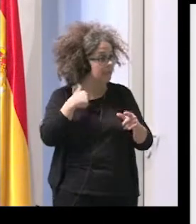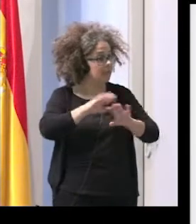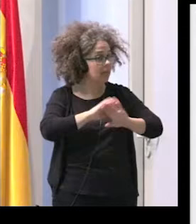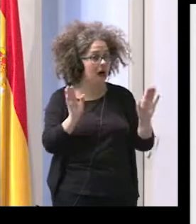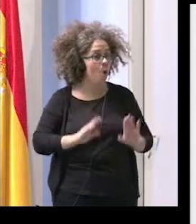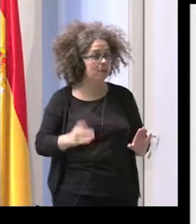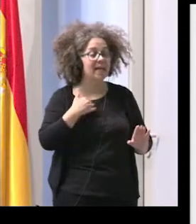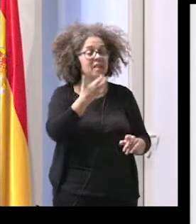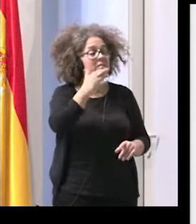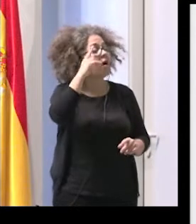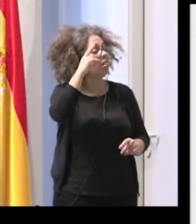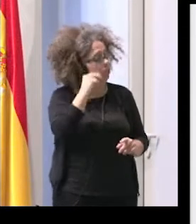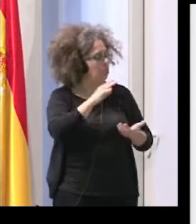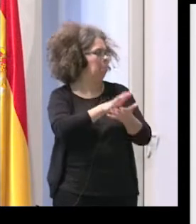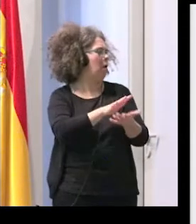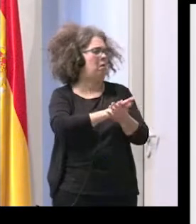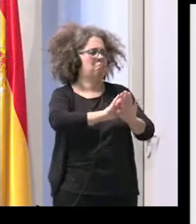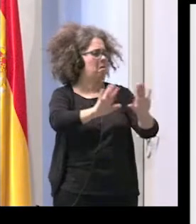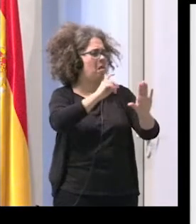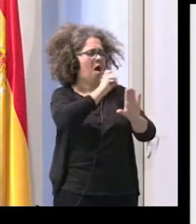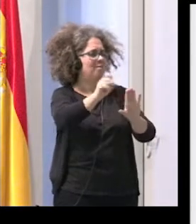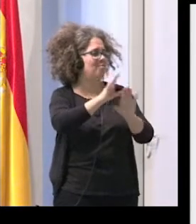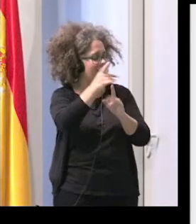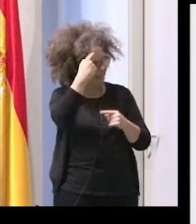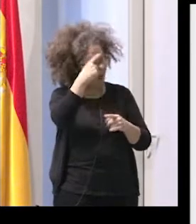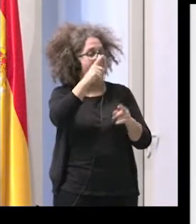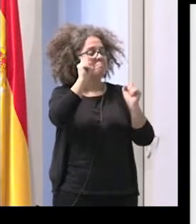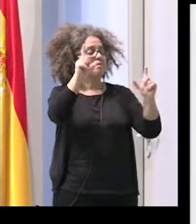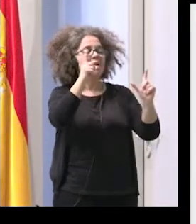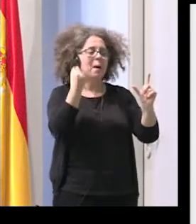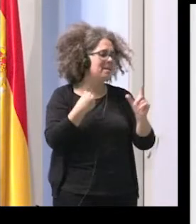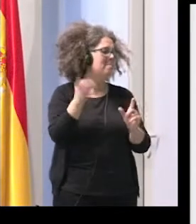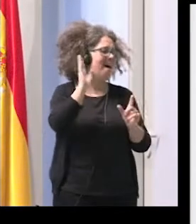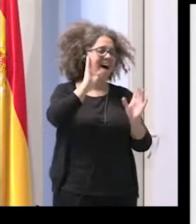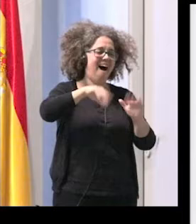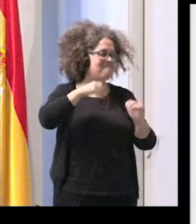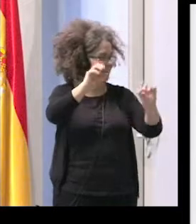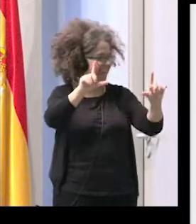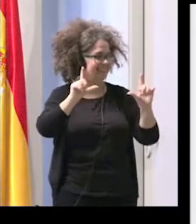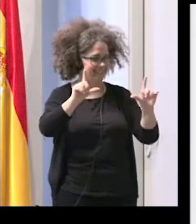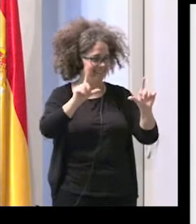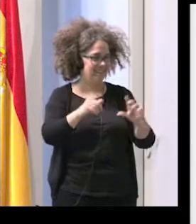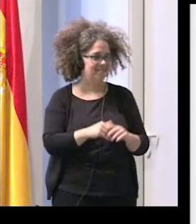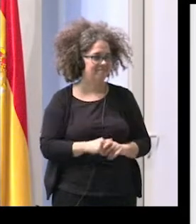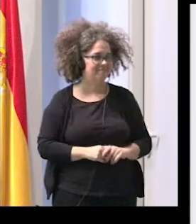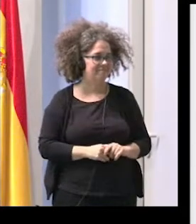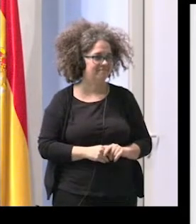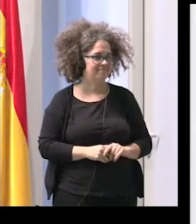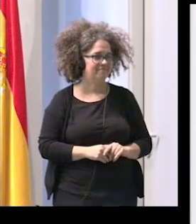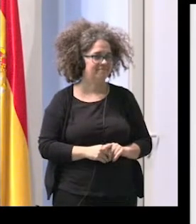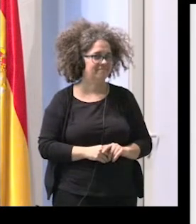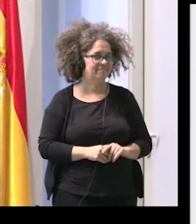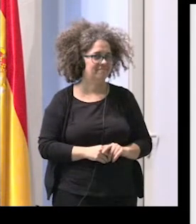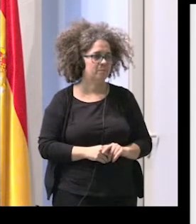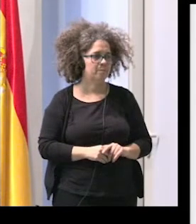it's okay, you'll know what I said. Okay? First, I want to tell you that it's